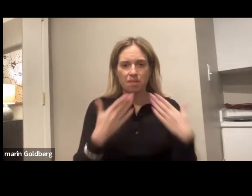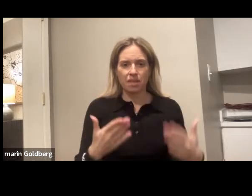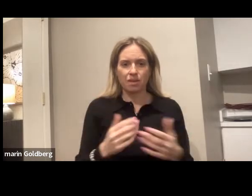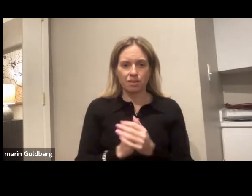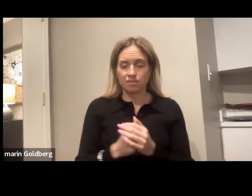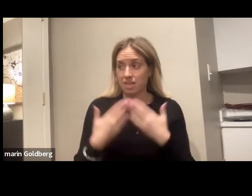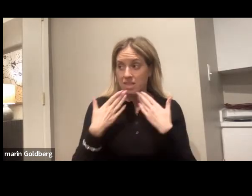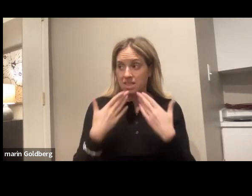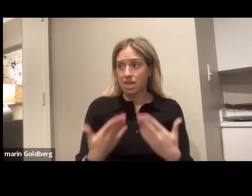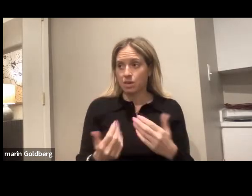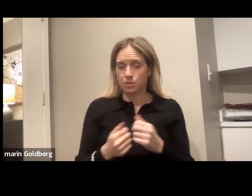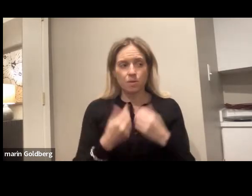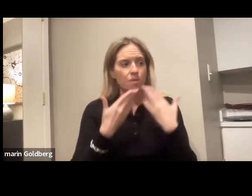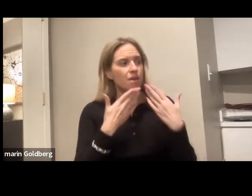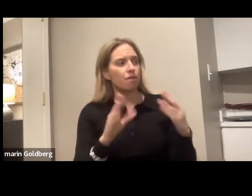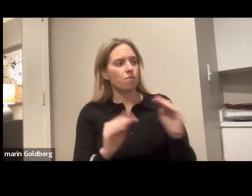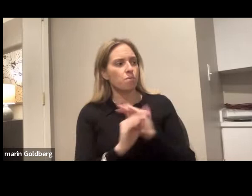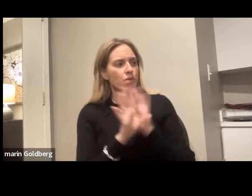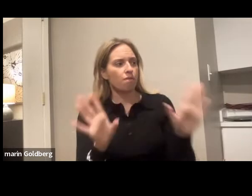Thank Horgan, for you. clarifying.